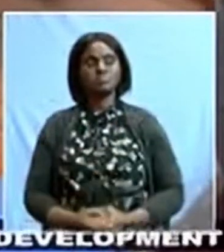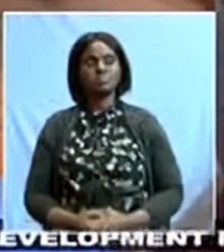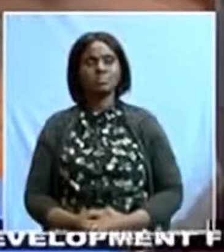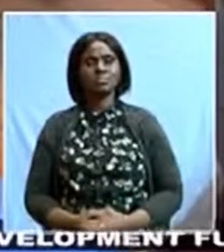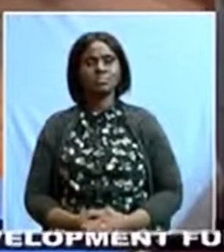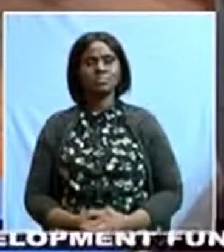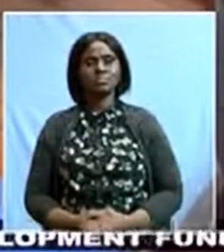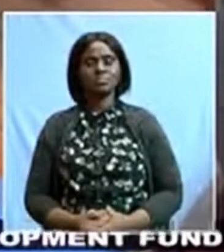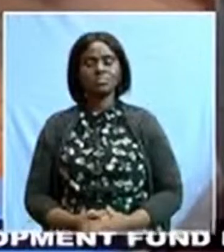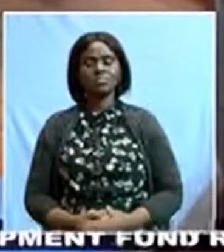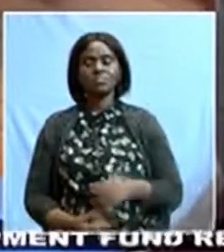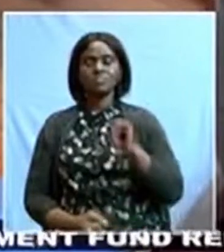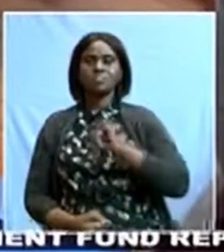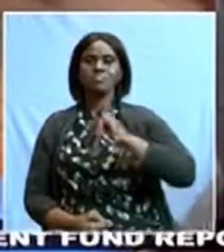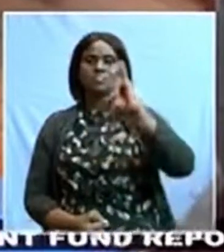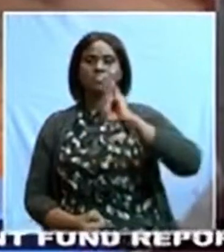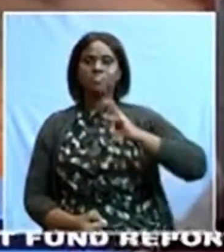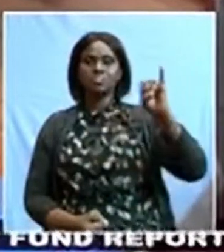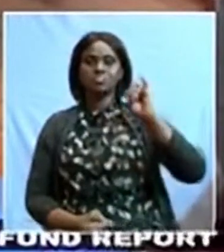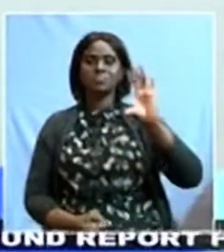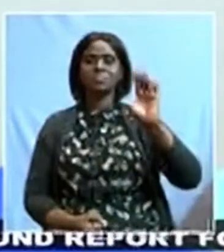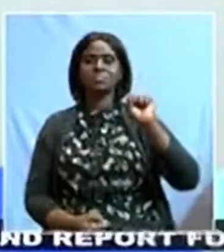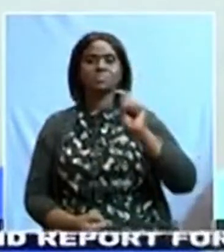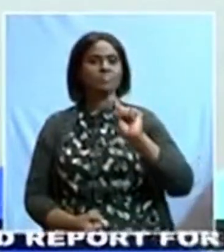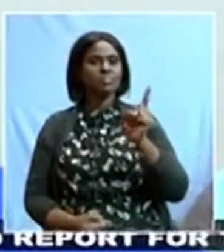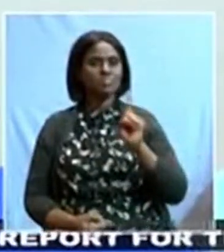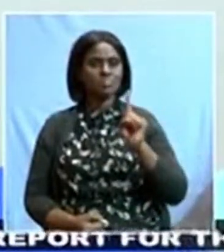Where is the Itezhi council secretary?